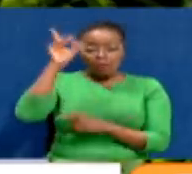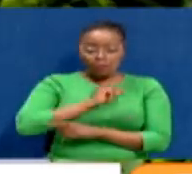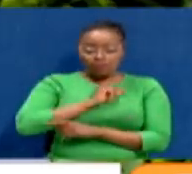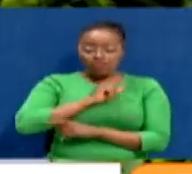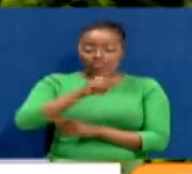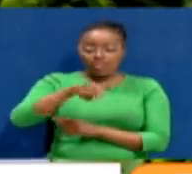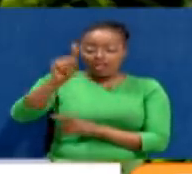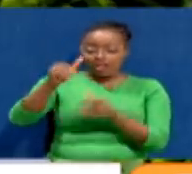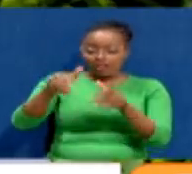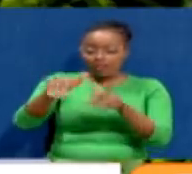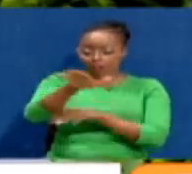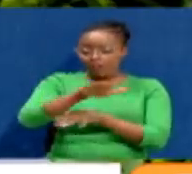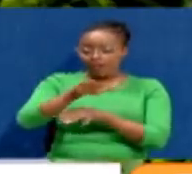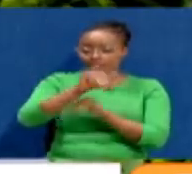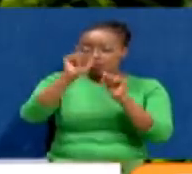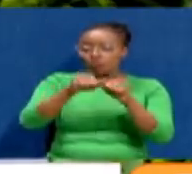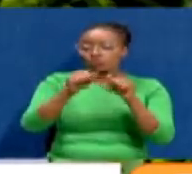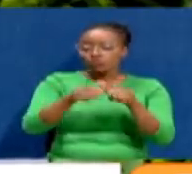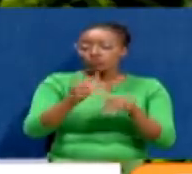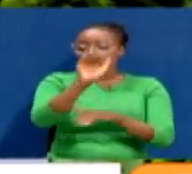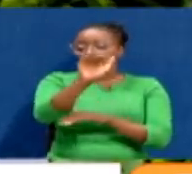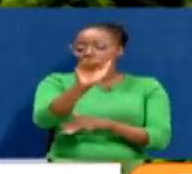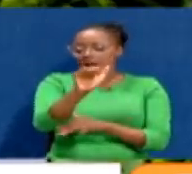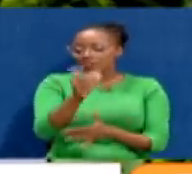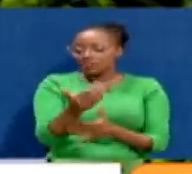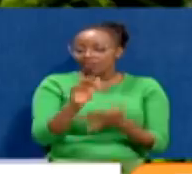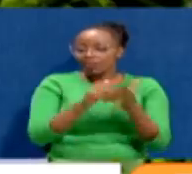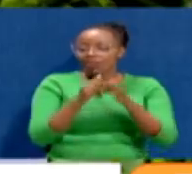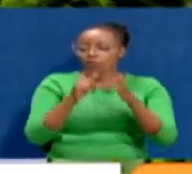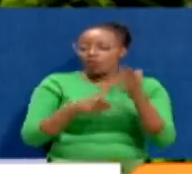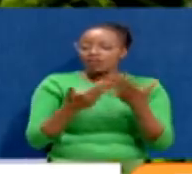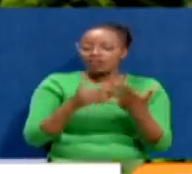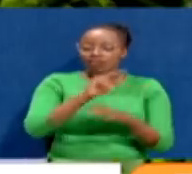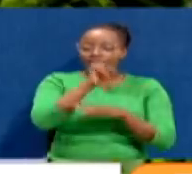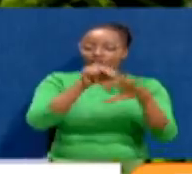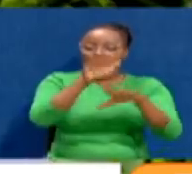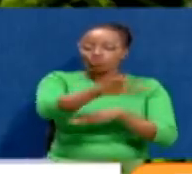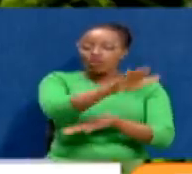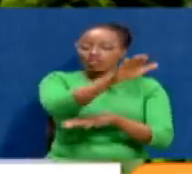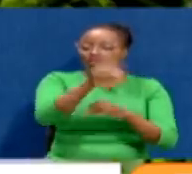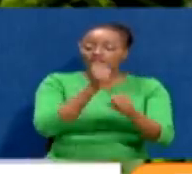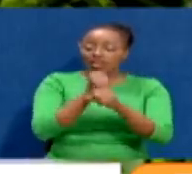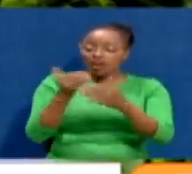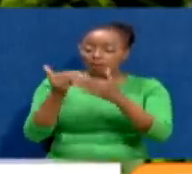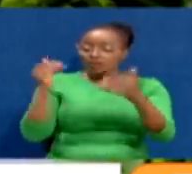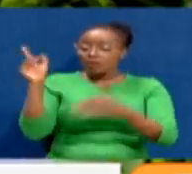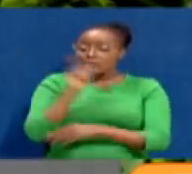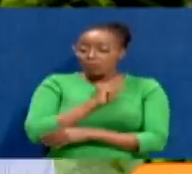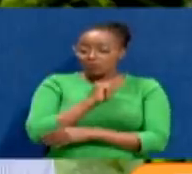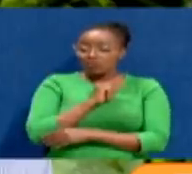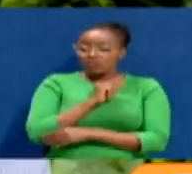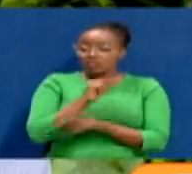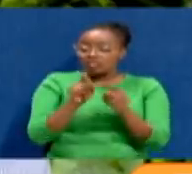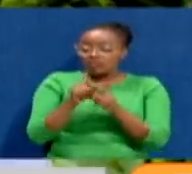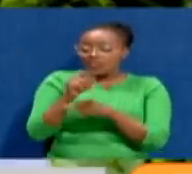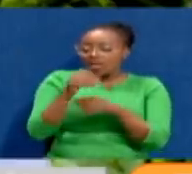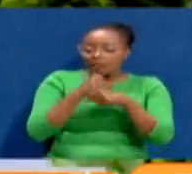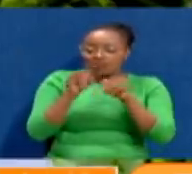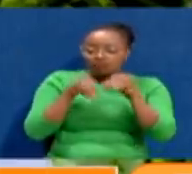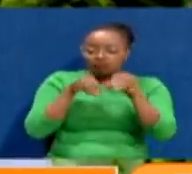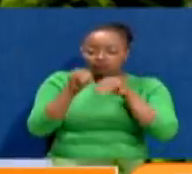right place to reprimand them, and that will be the floor of the National Assembly. I've done it before. Remember the sugar report.